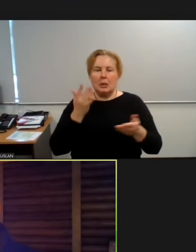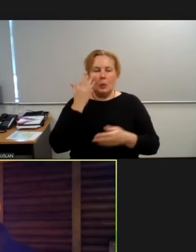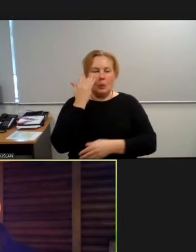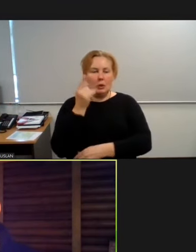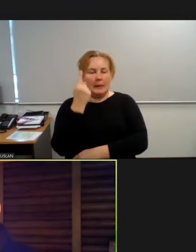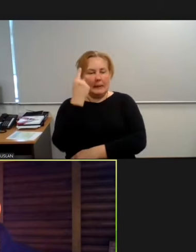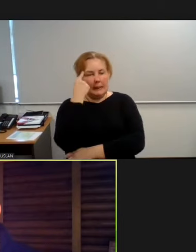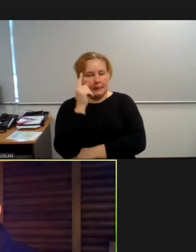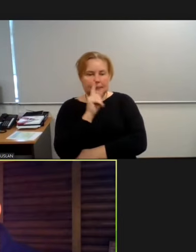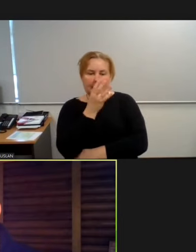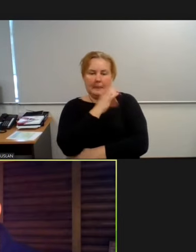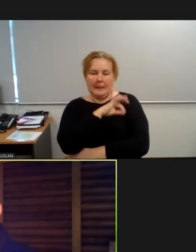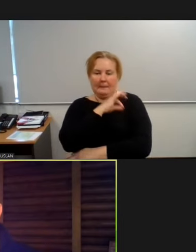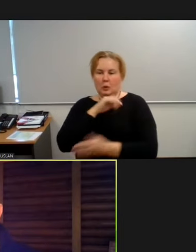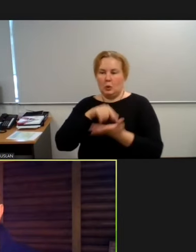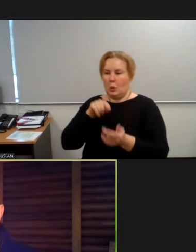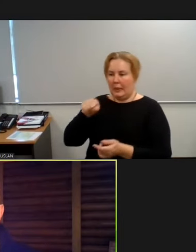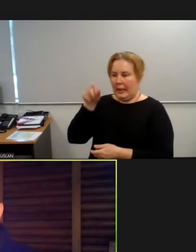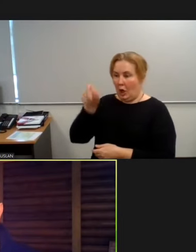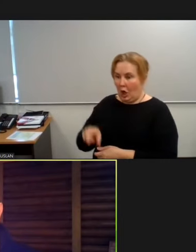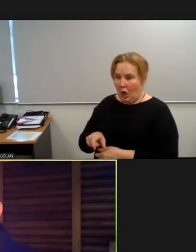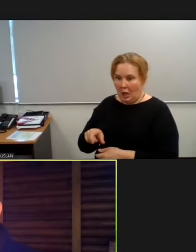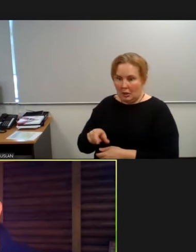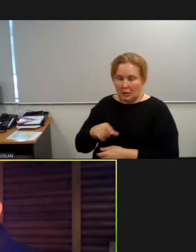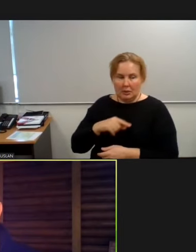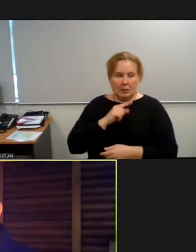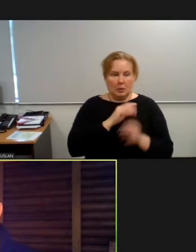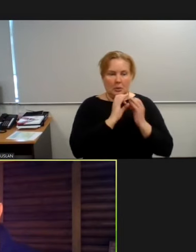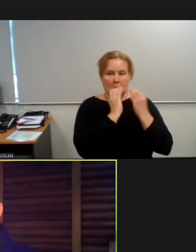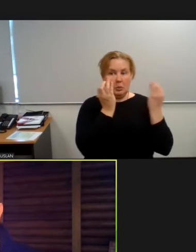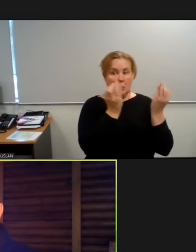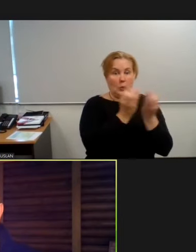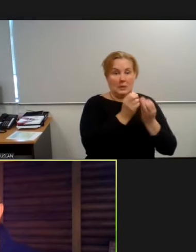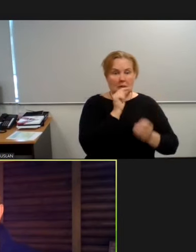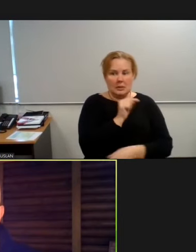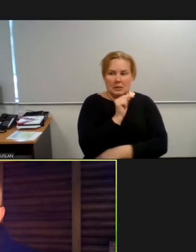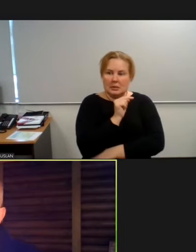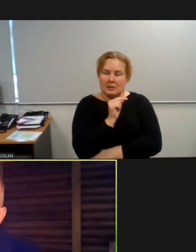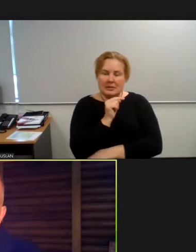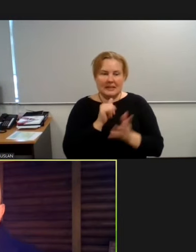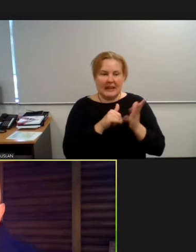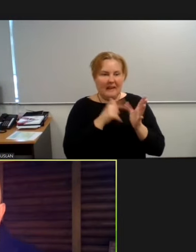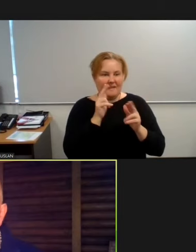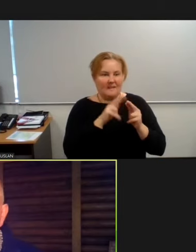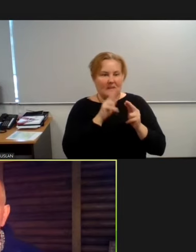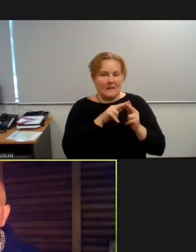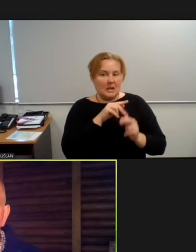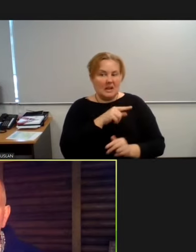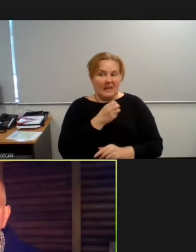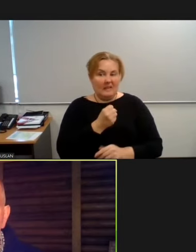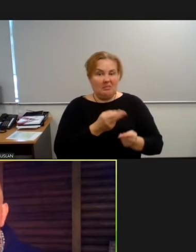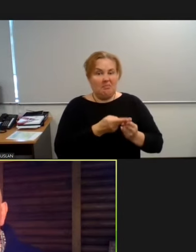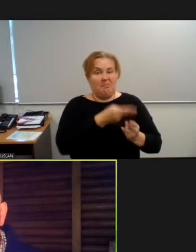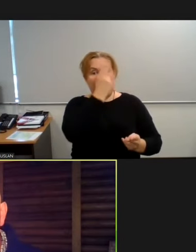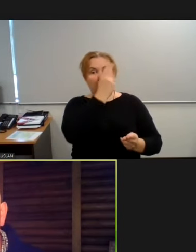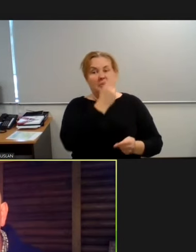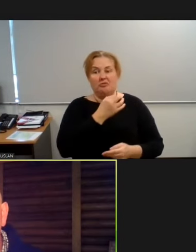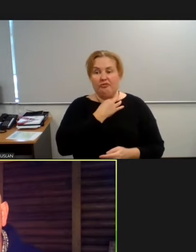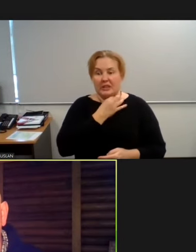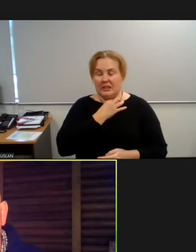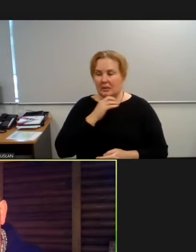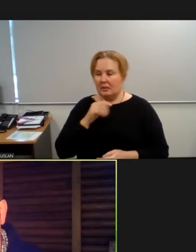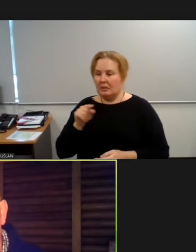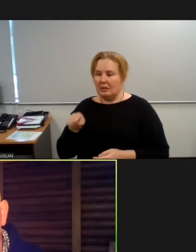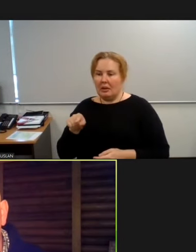benefit to a client and a potential increased risk to staff or even volunteers. And that's